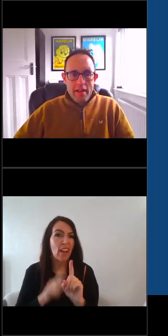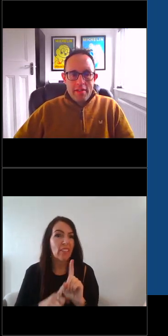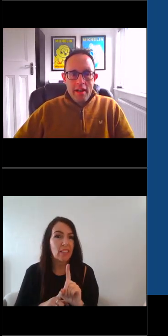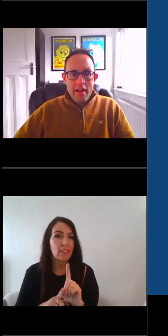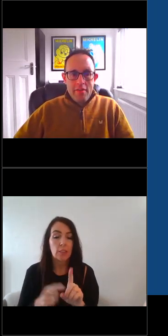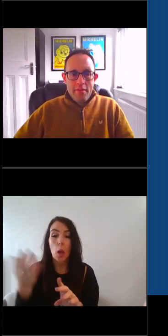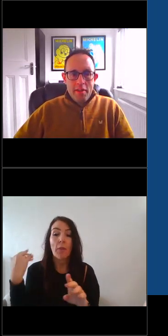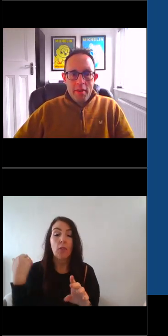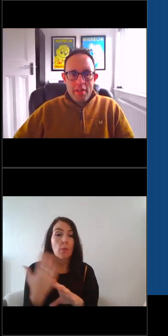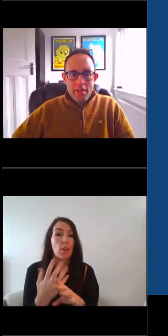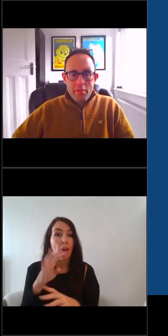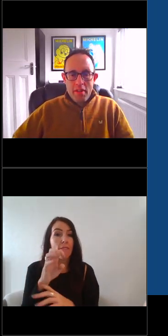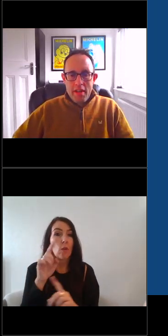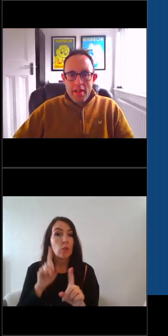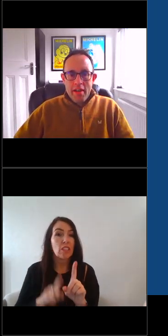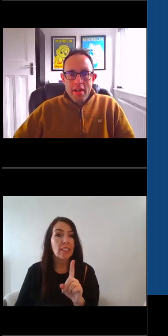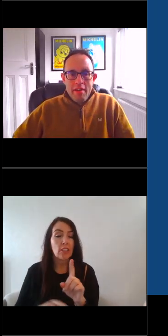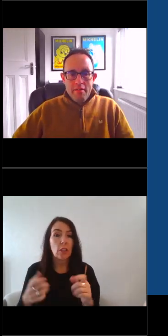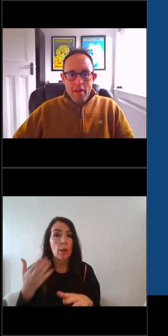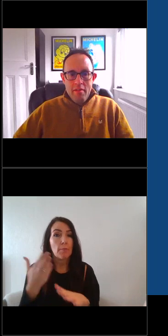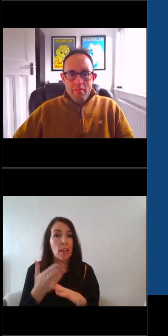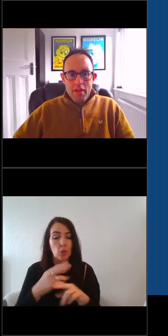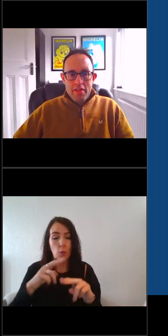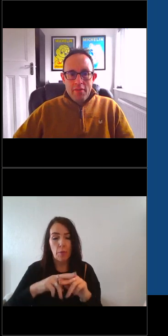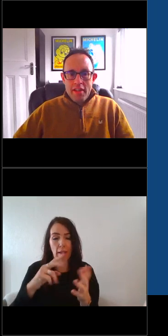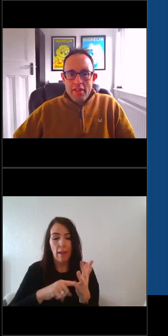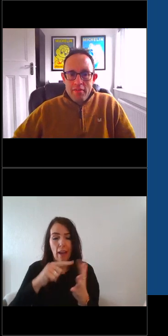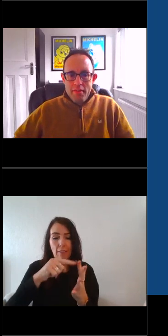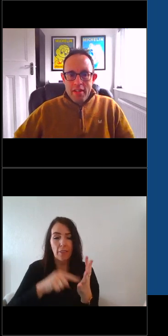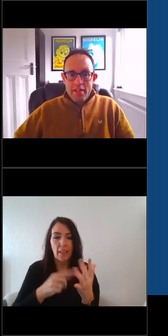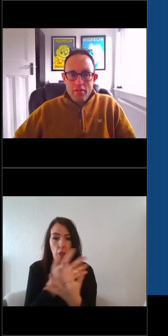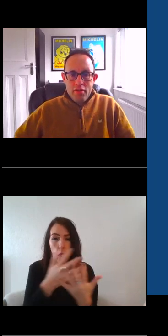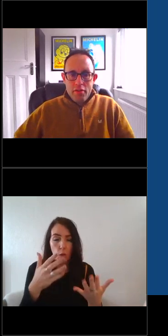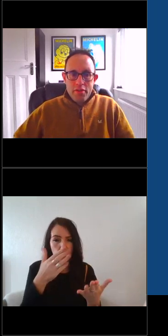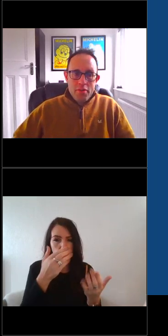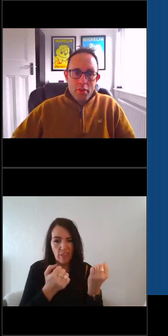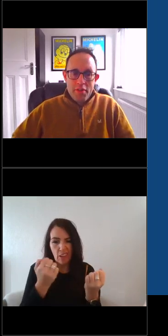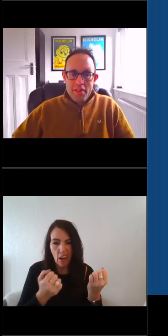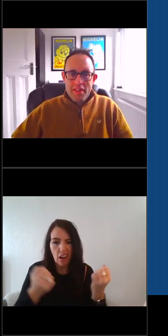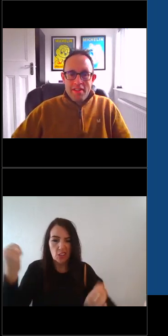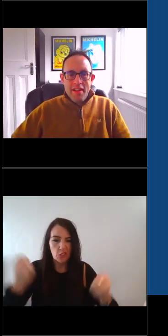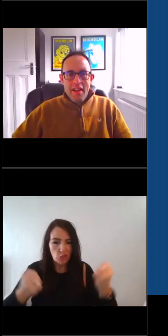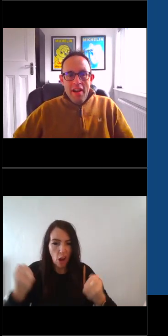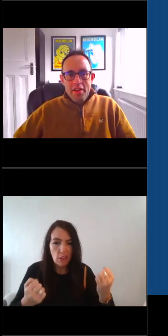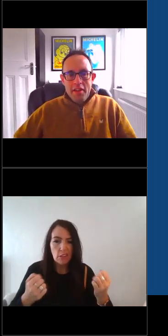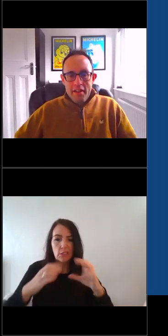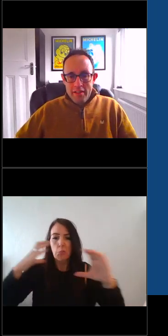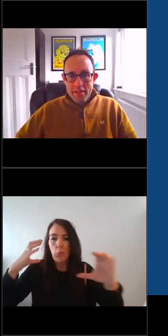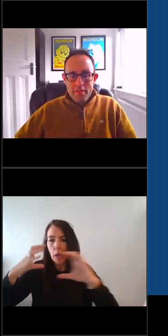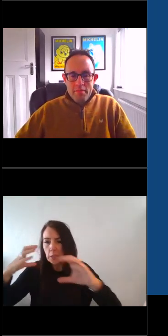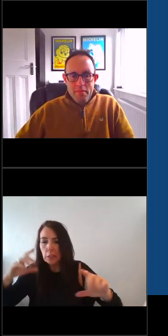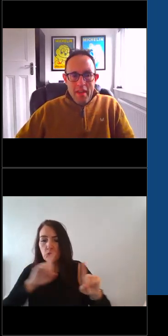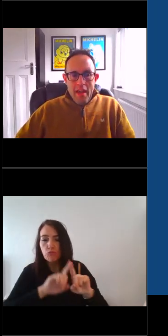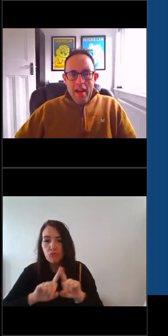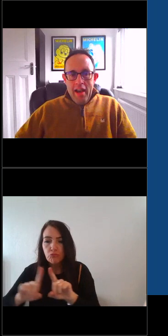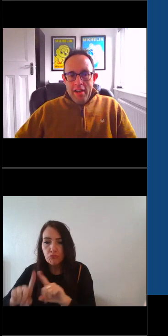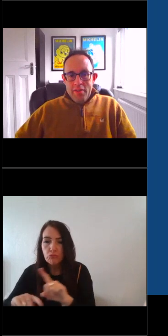years as a fleet manager with a mixed fleet, vans, trucks, buses and